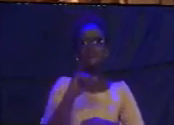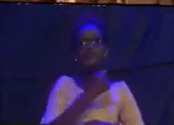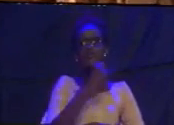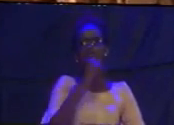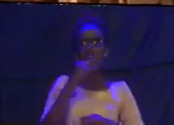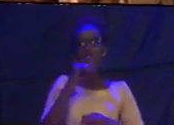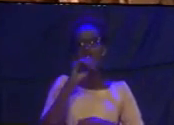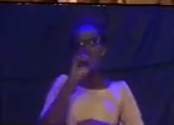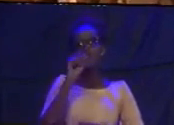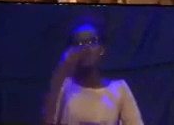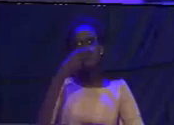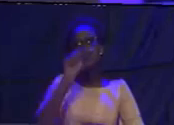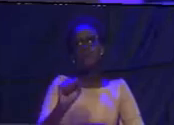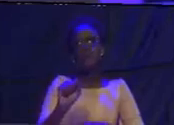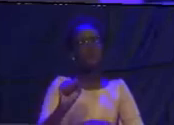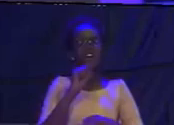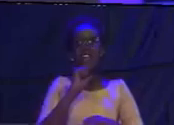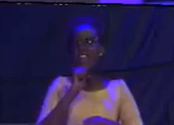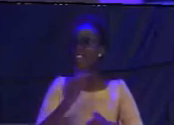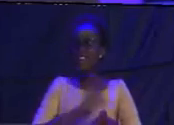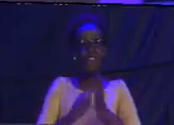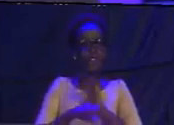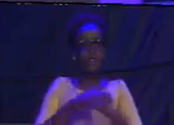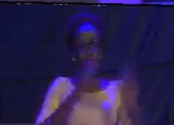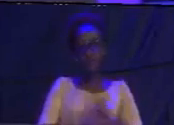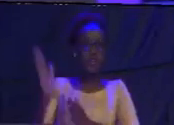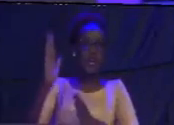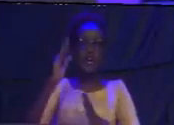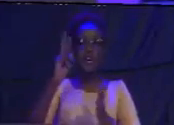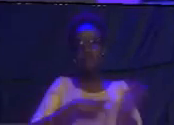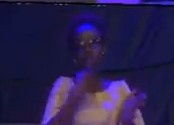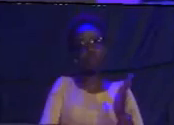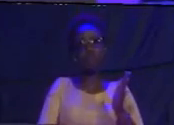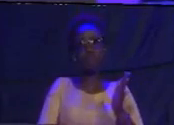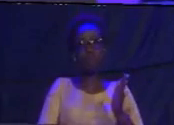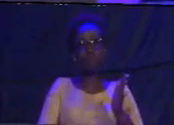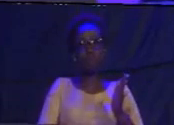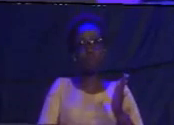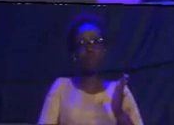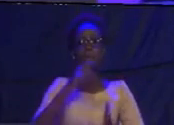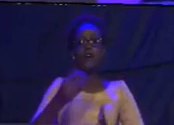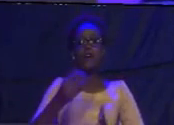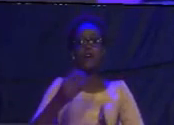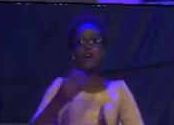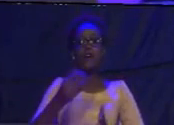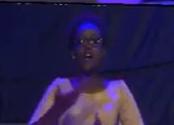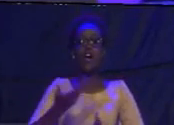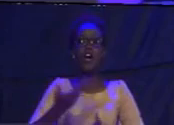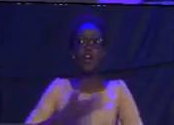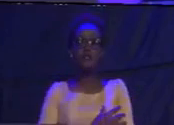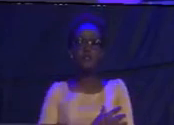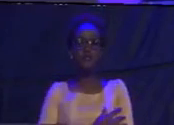talking about never expected defeat in his life. He was the man.